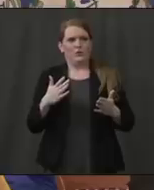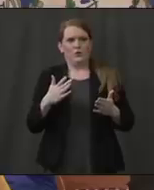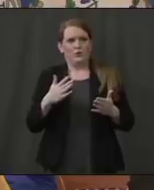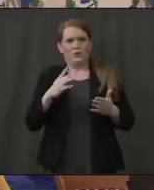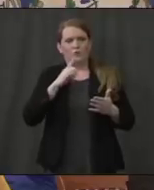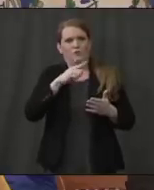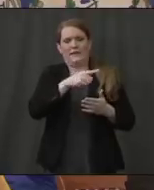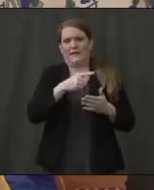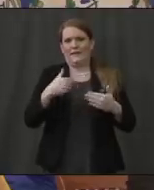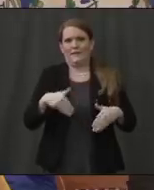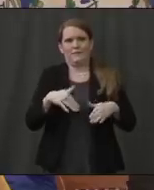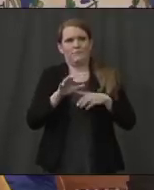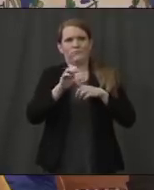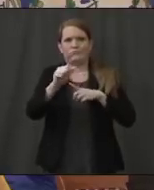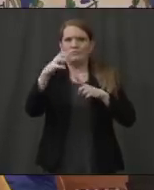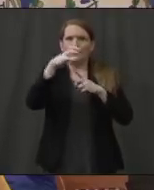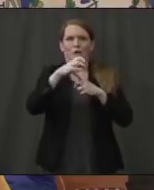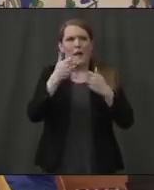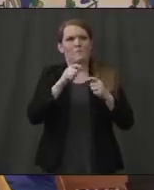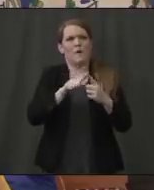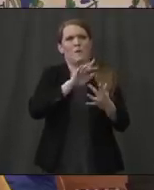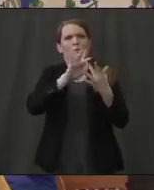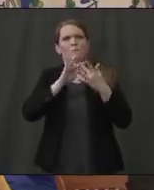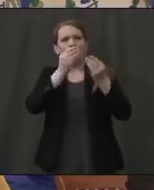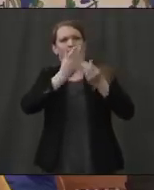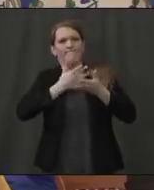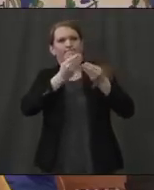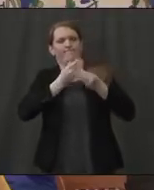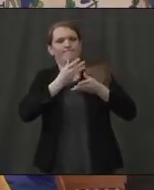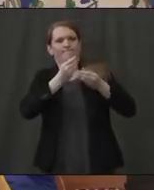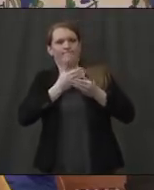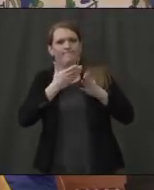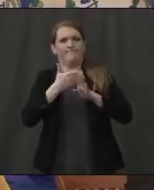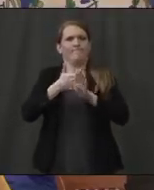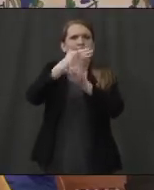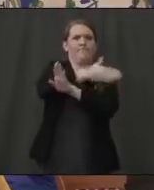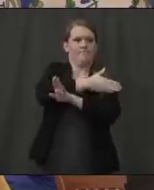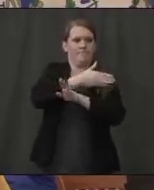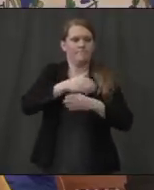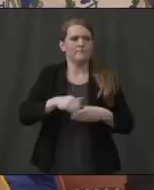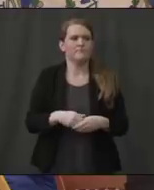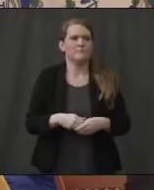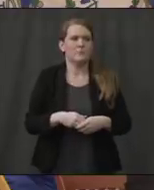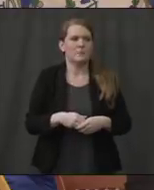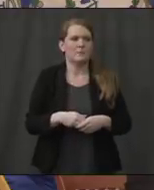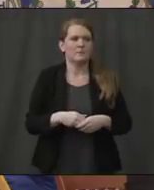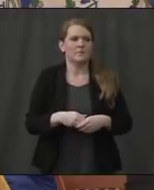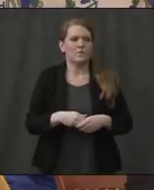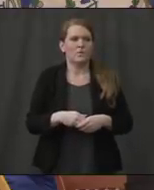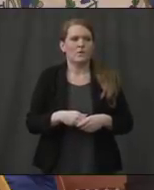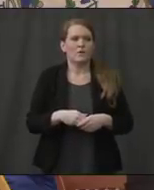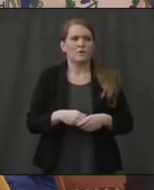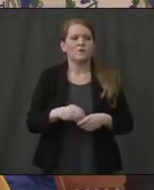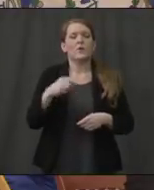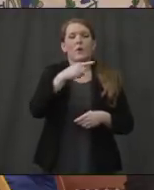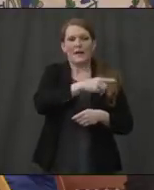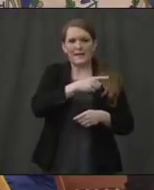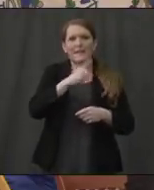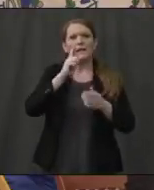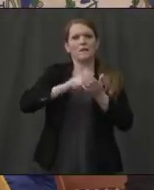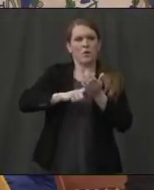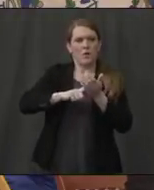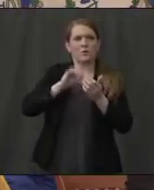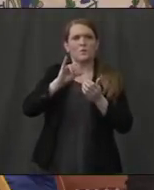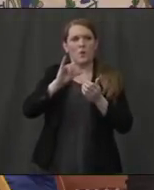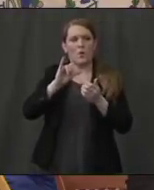in advance. One of the things he said he found so important with Washington is that they speak with one